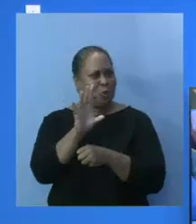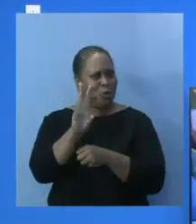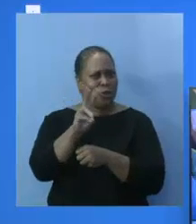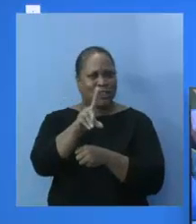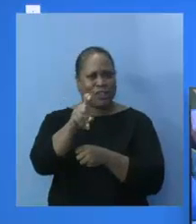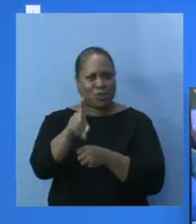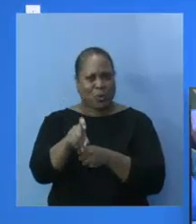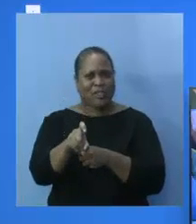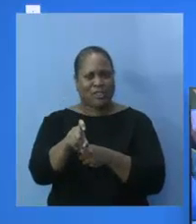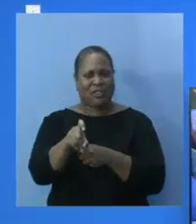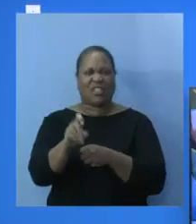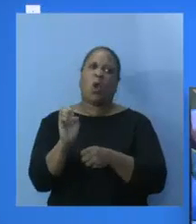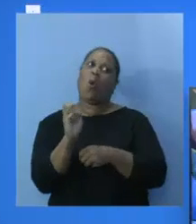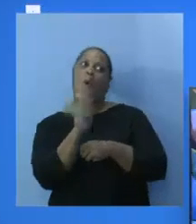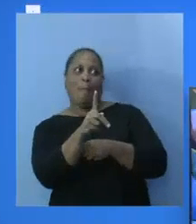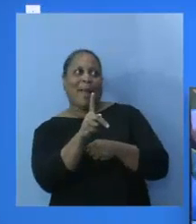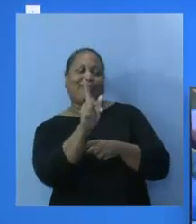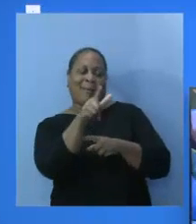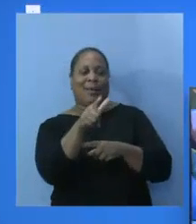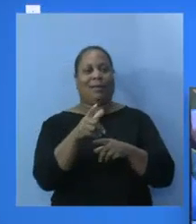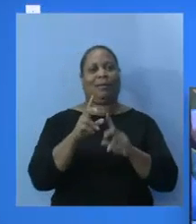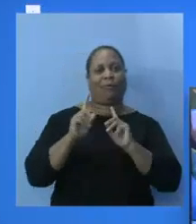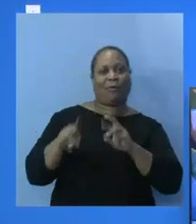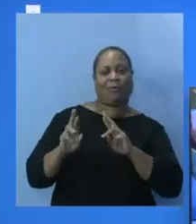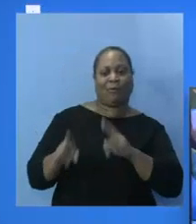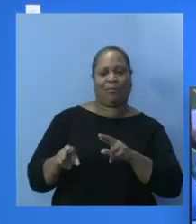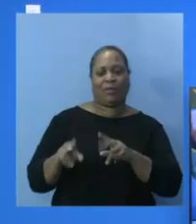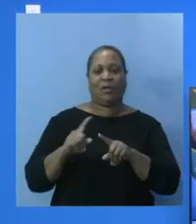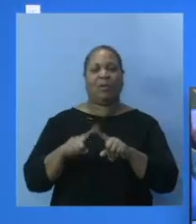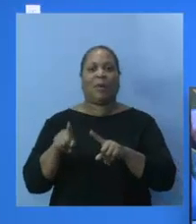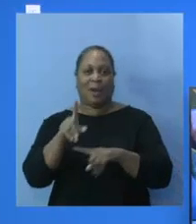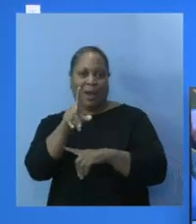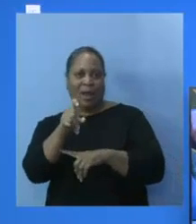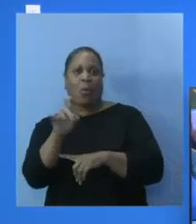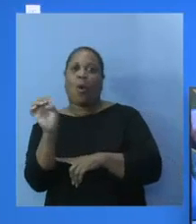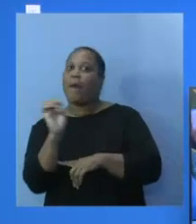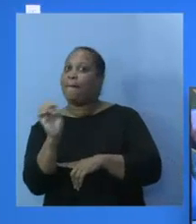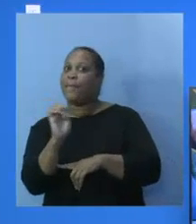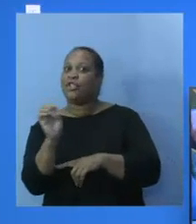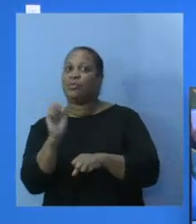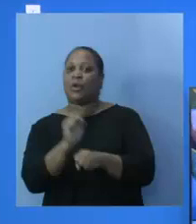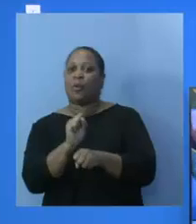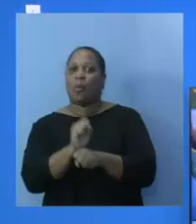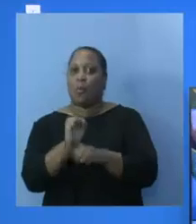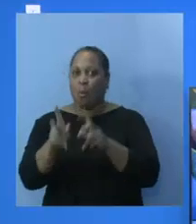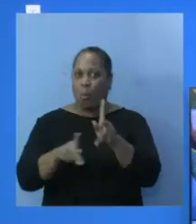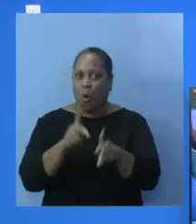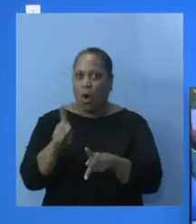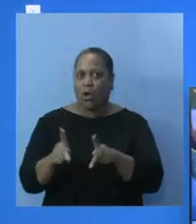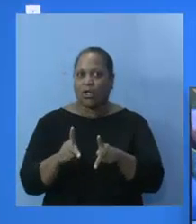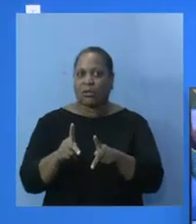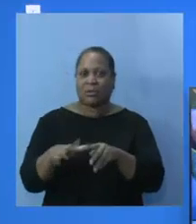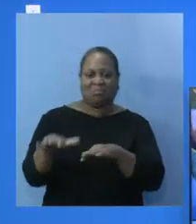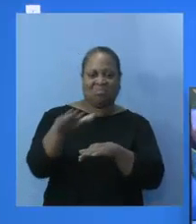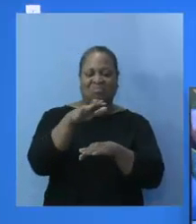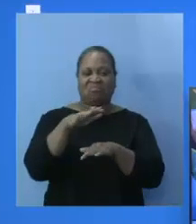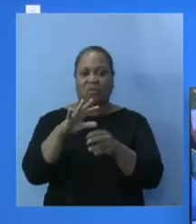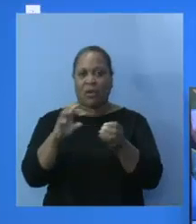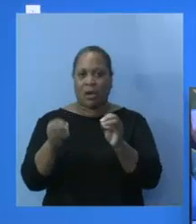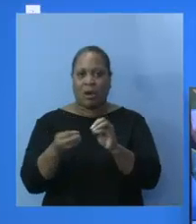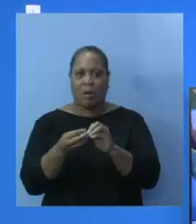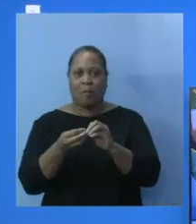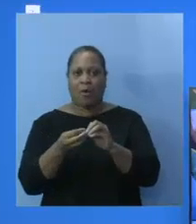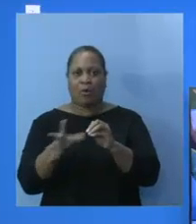Exactly. We'll have to get back to you later. Because I did It's have some important. questions, about, emergency workers and the overall number,